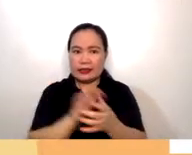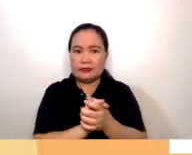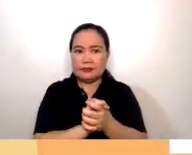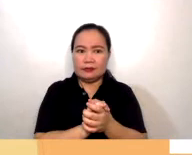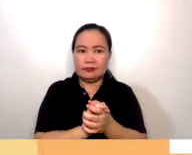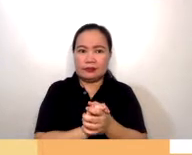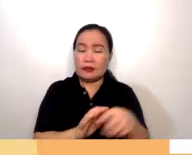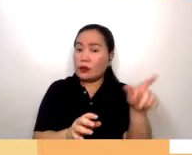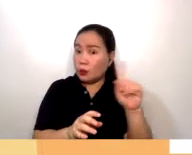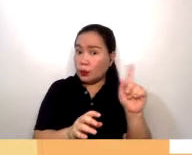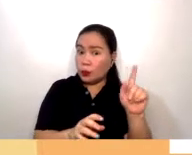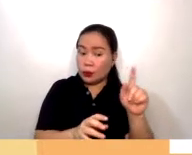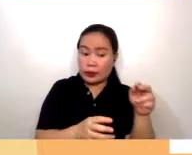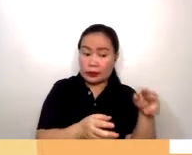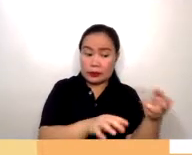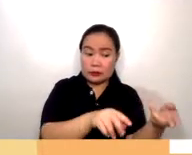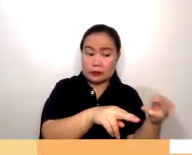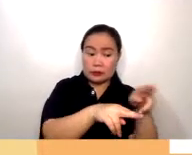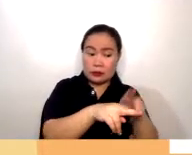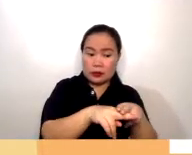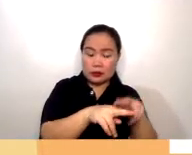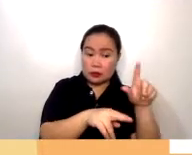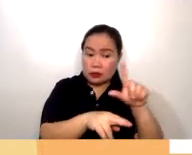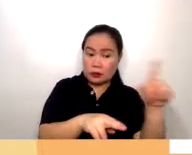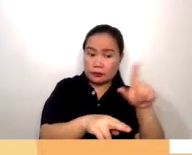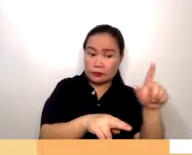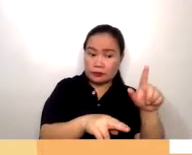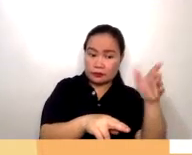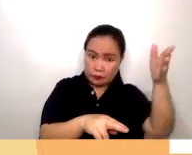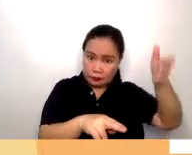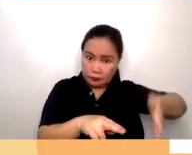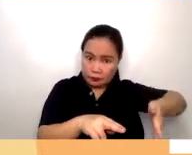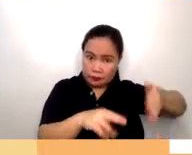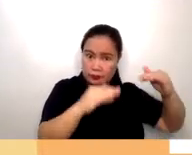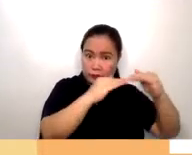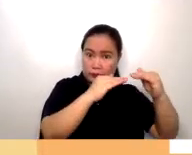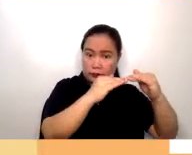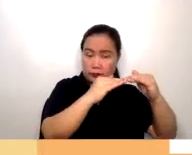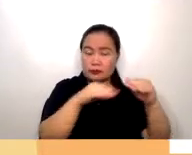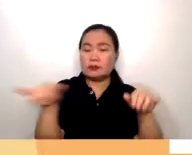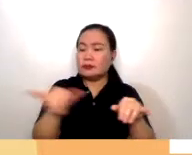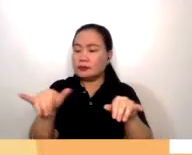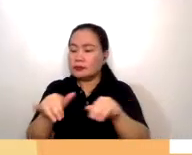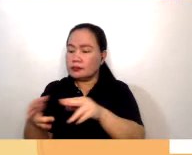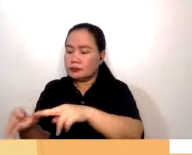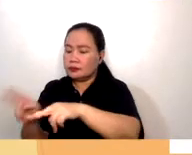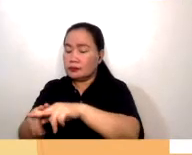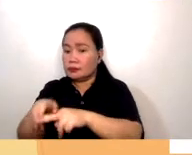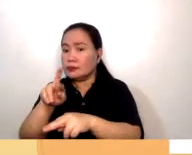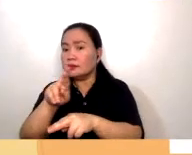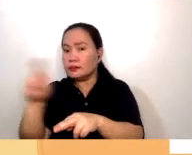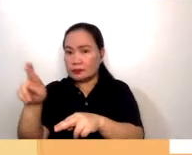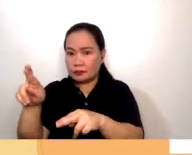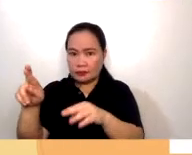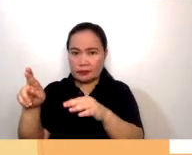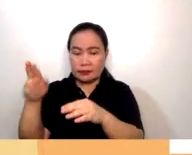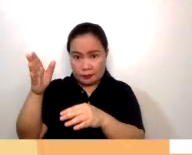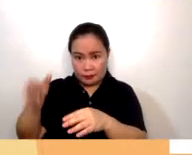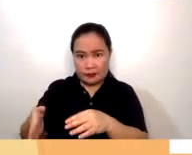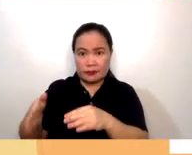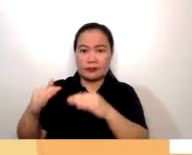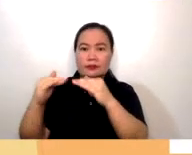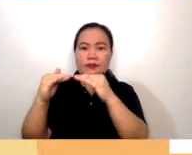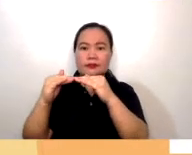ang i-add natin sa left side ng ating equation, yun din ang i-add natin sa right side ng